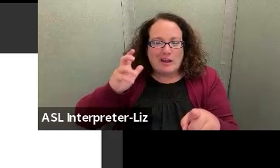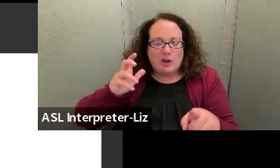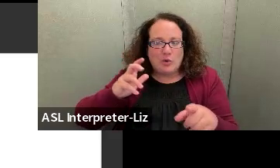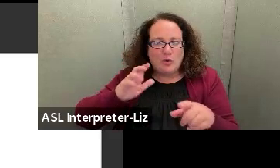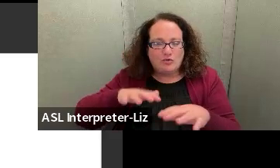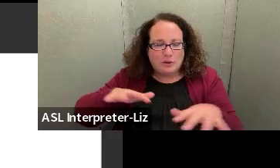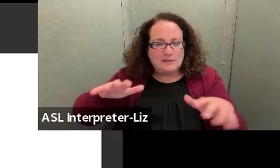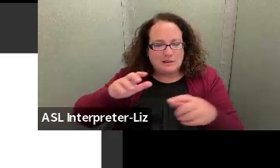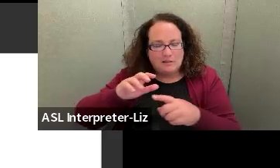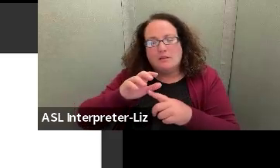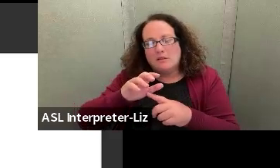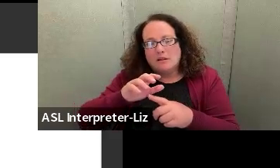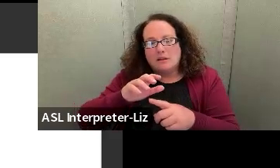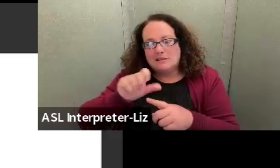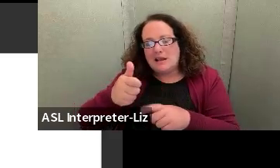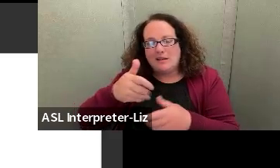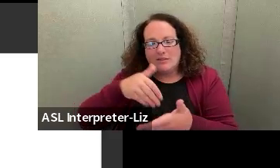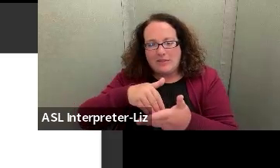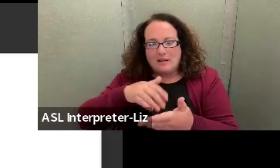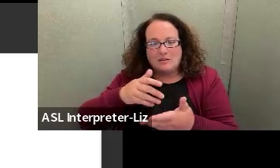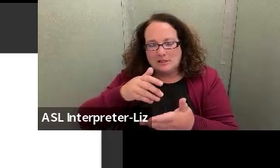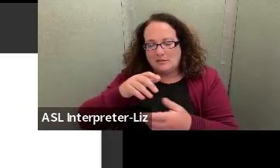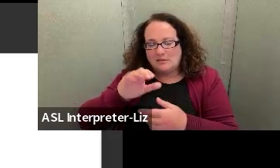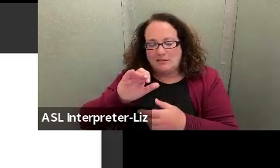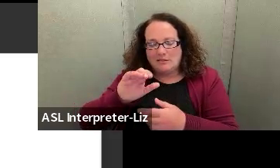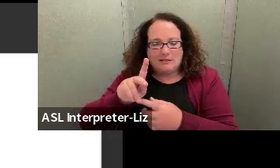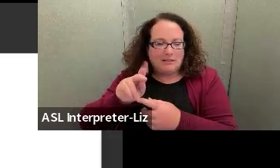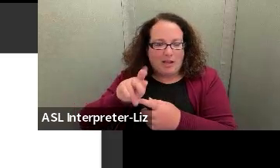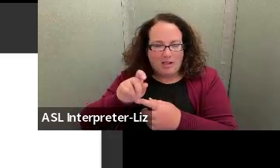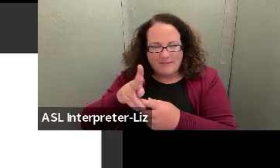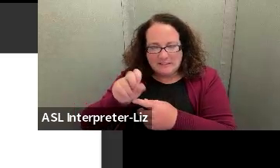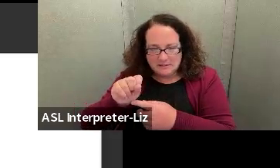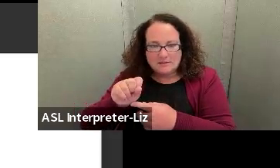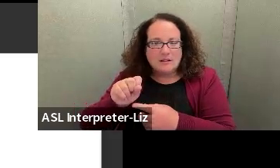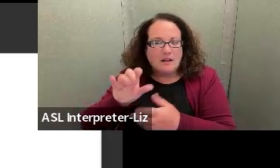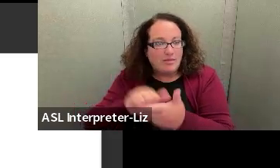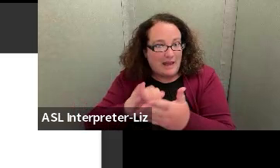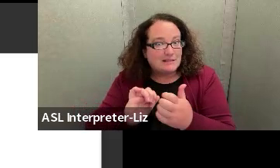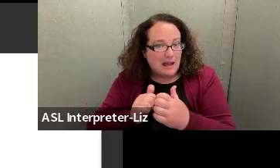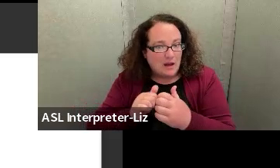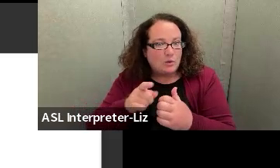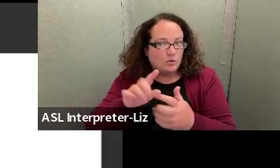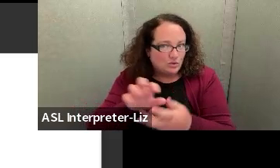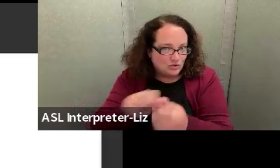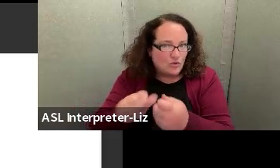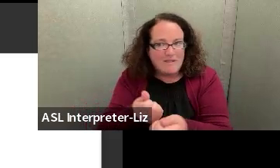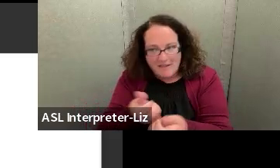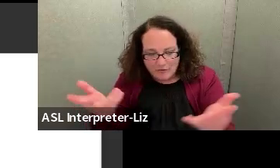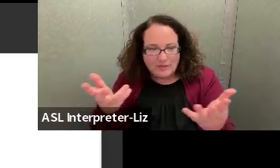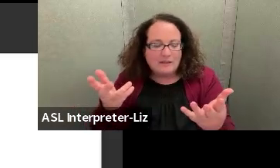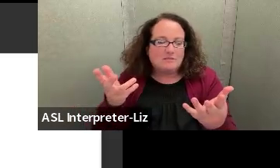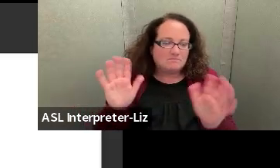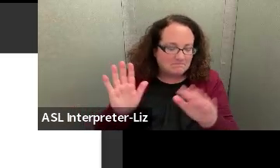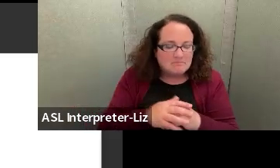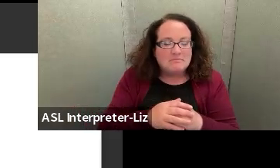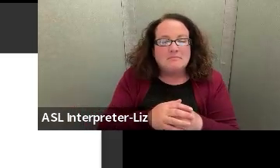argon plasma, and it's about 10,000 kelvins, the surface of the sun hot, and that's how you destroy everything and atomize them and ionize